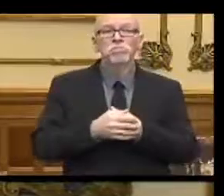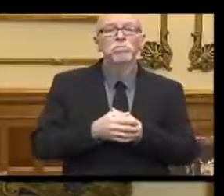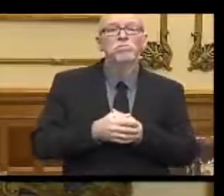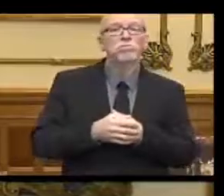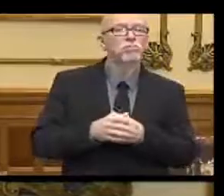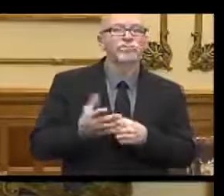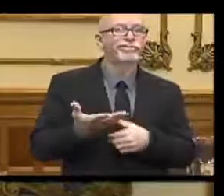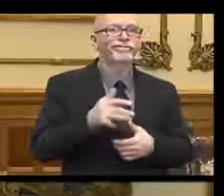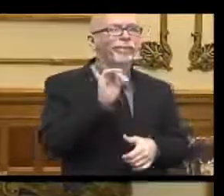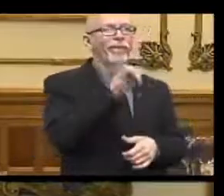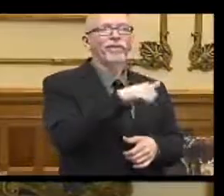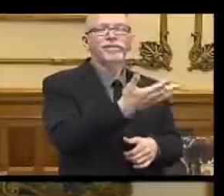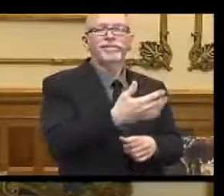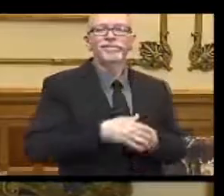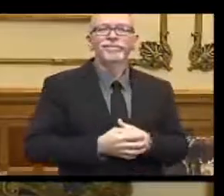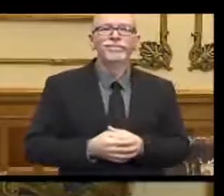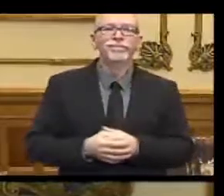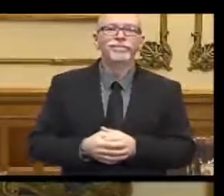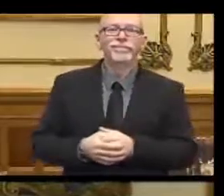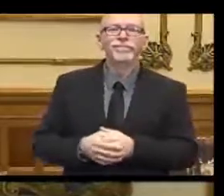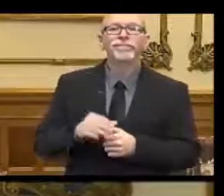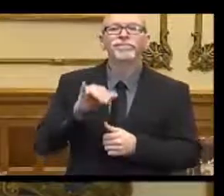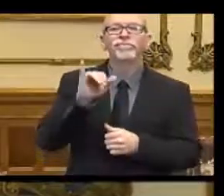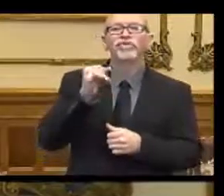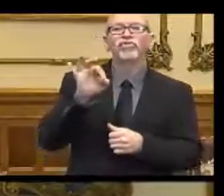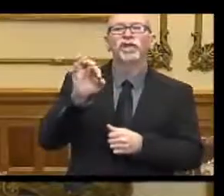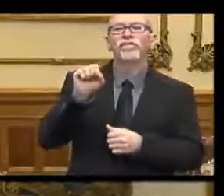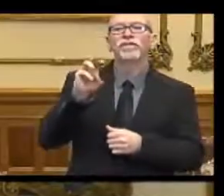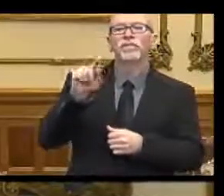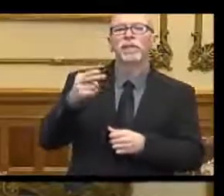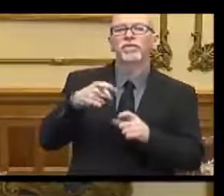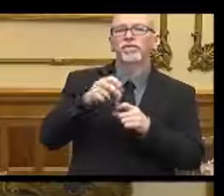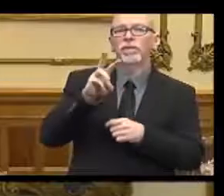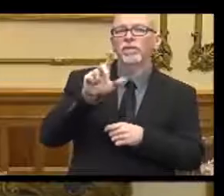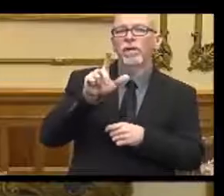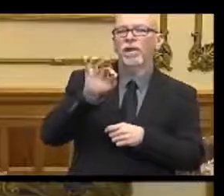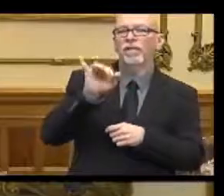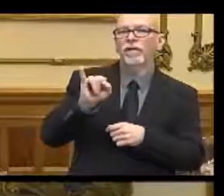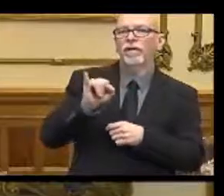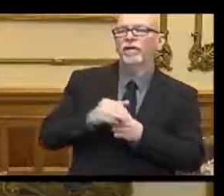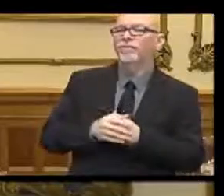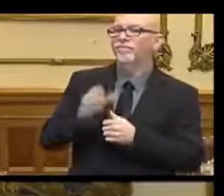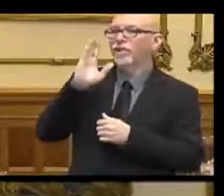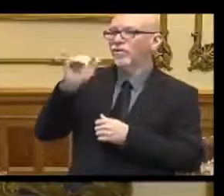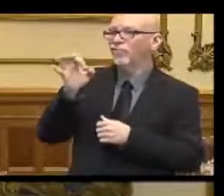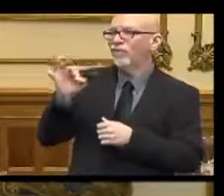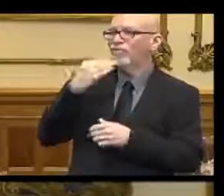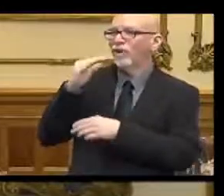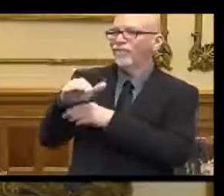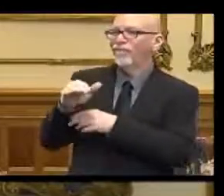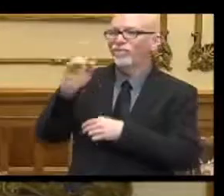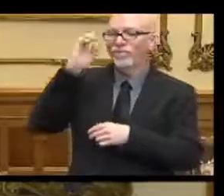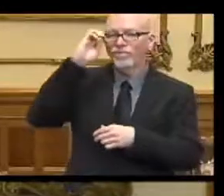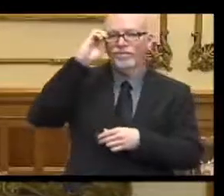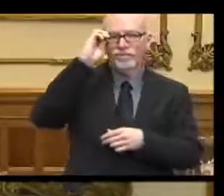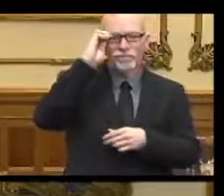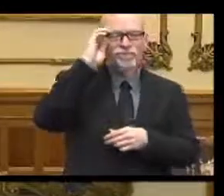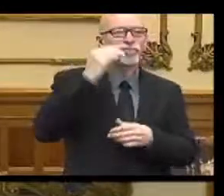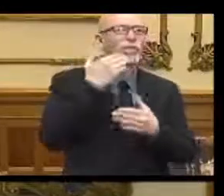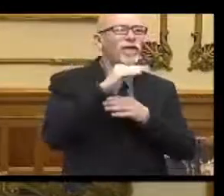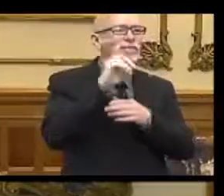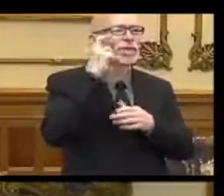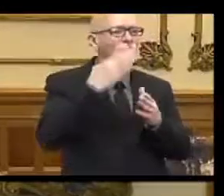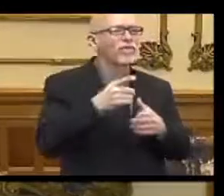Ditto. Yeah, ditto. Jeff Smith, WLFI. Hello, Jeff. Good afternoon. Good afternoon,